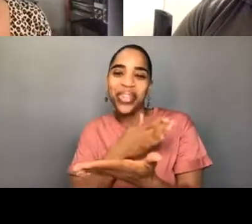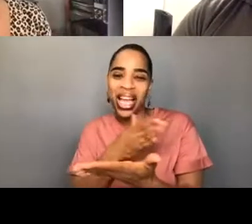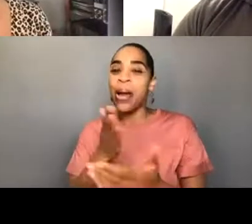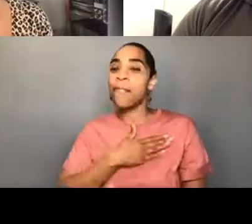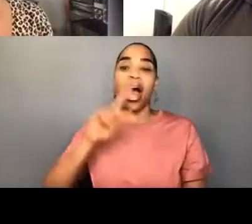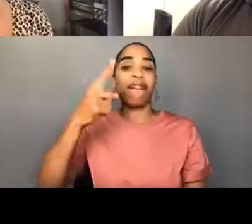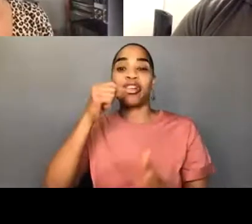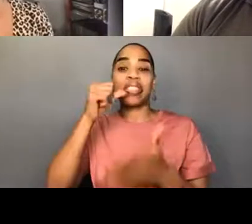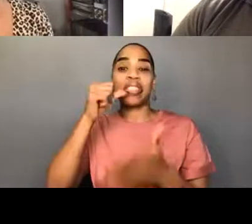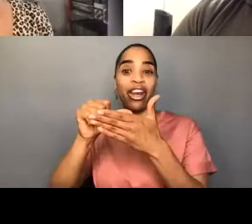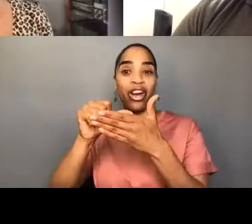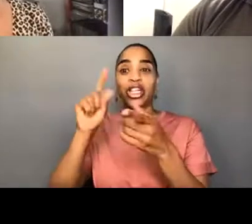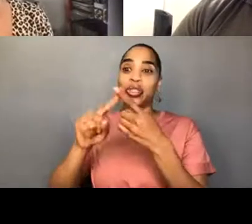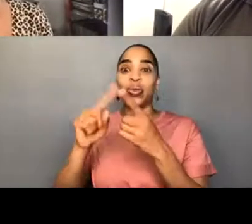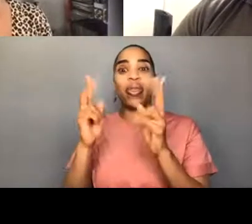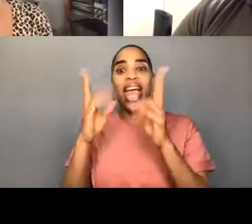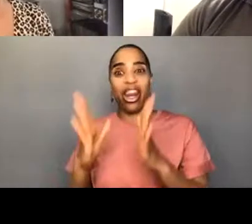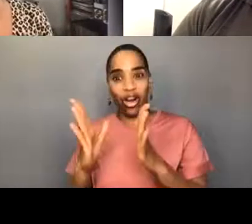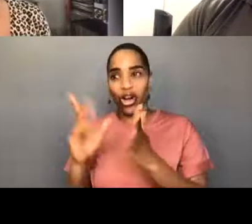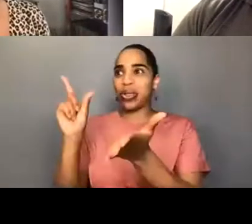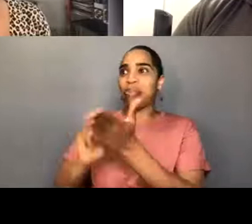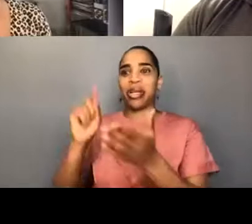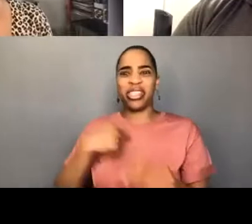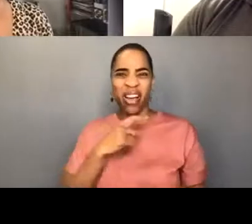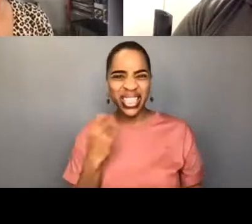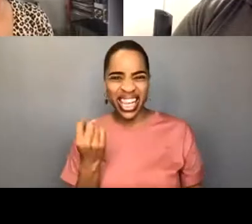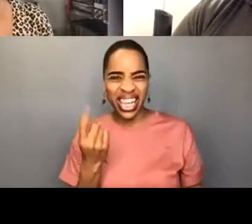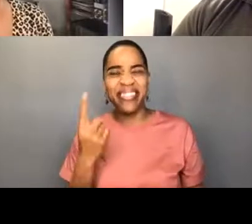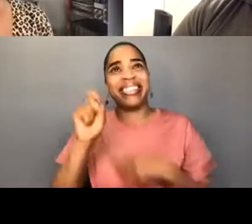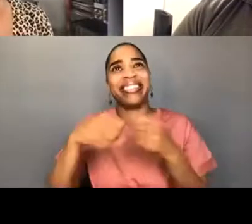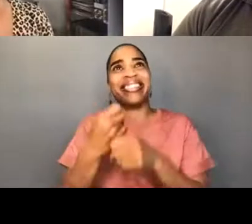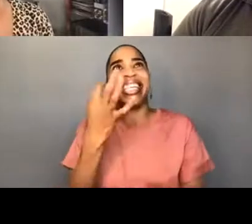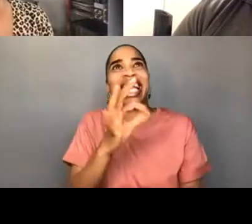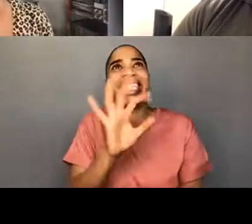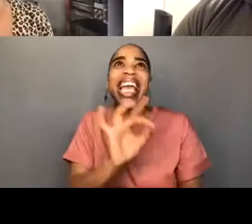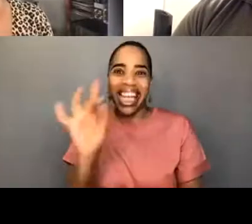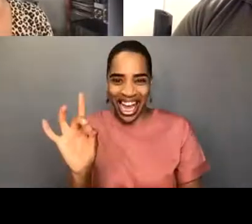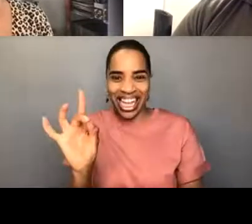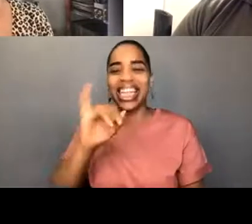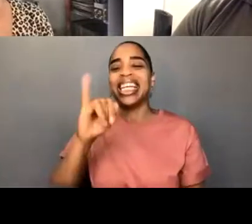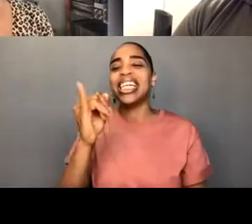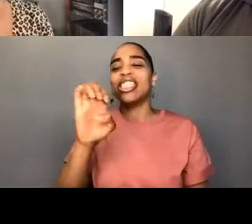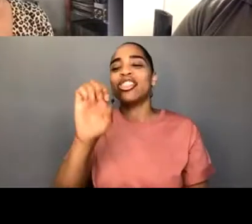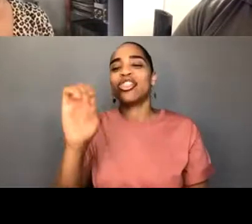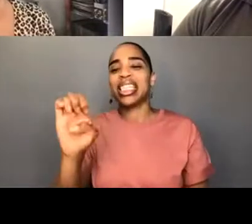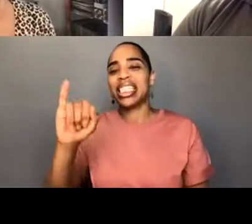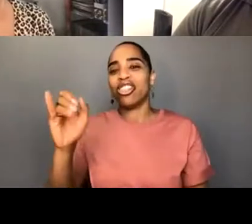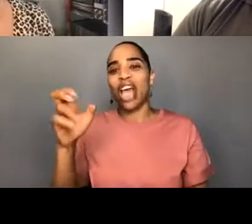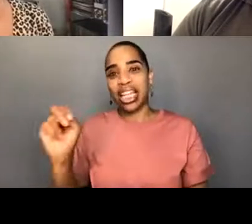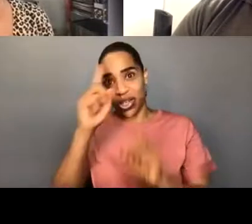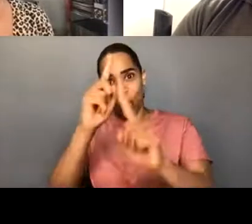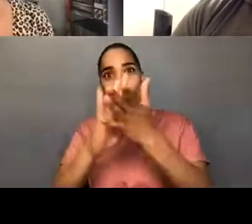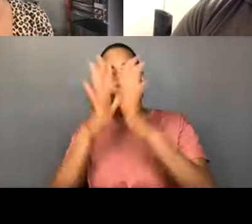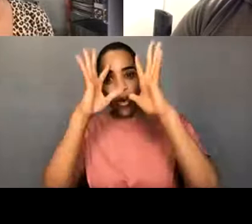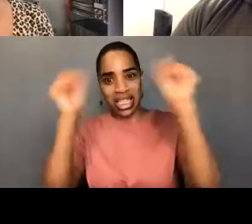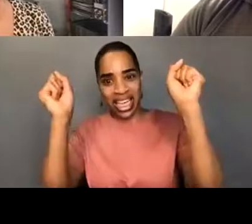letter to the editor published when I was 11 years old, way back in 1988. Jesse Jackson was running for president, and